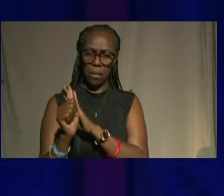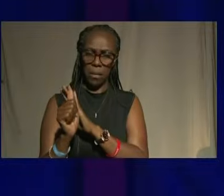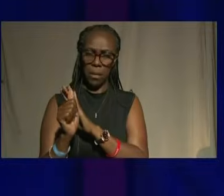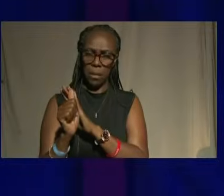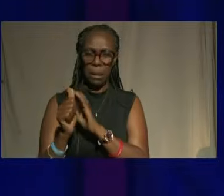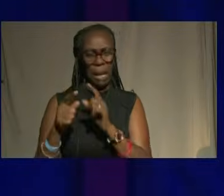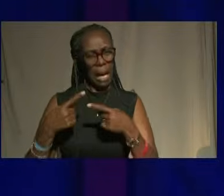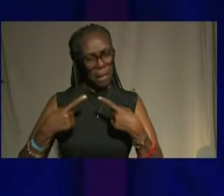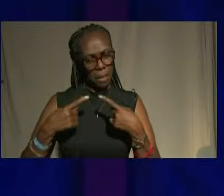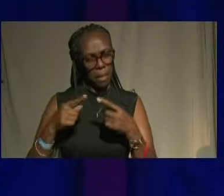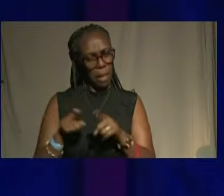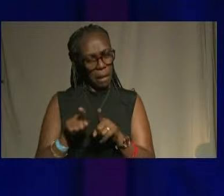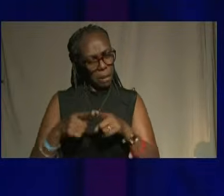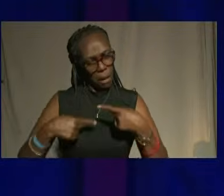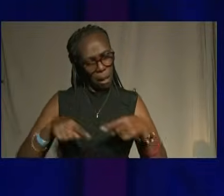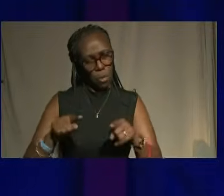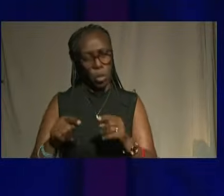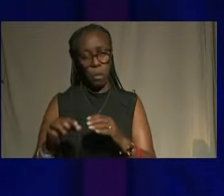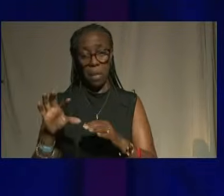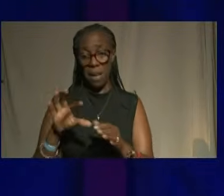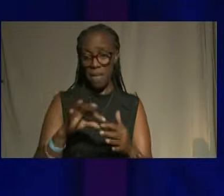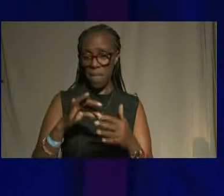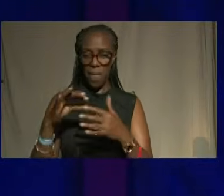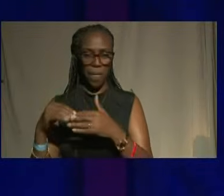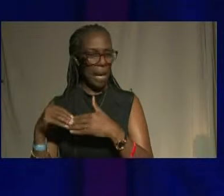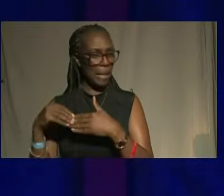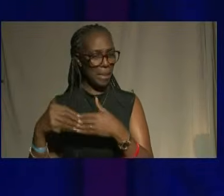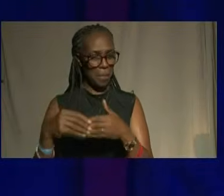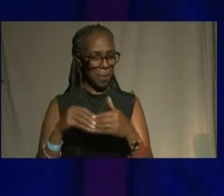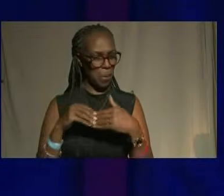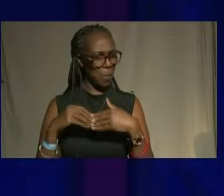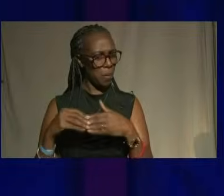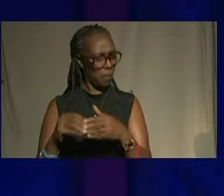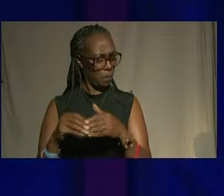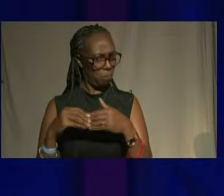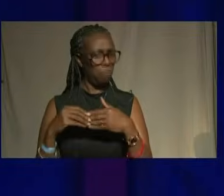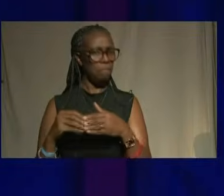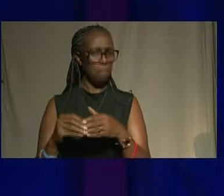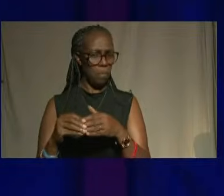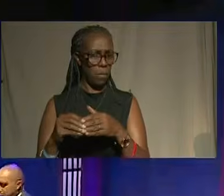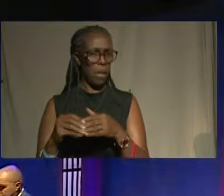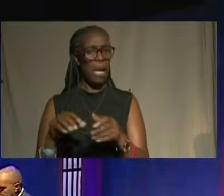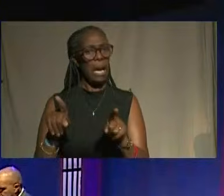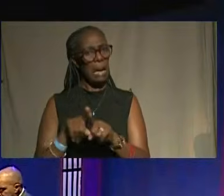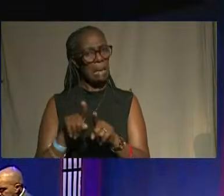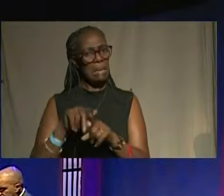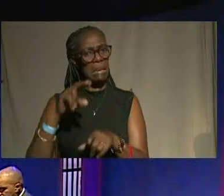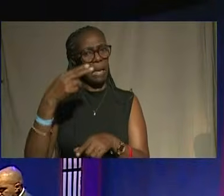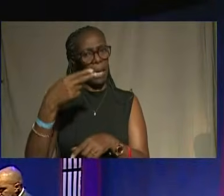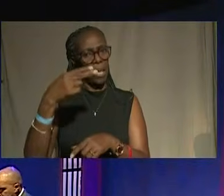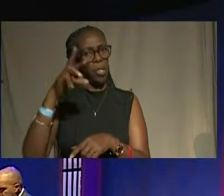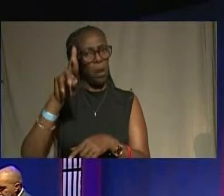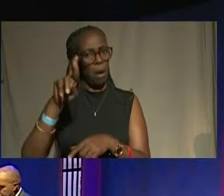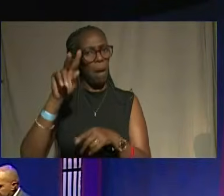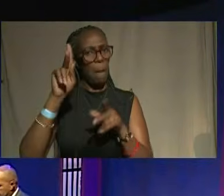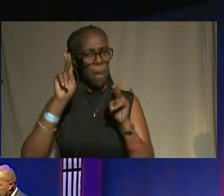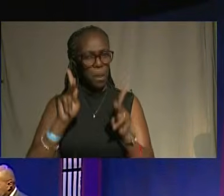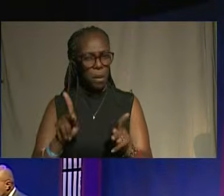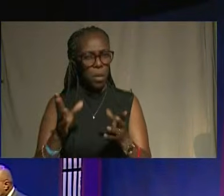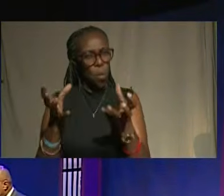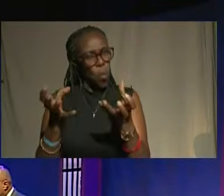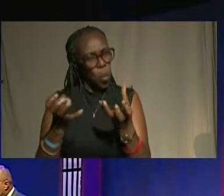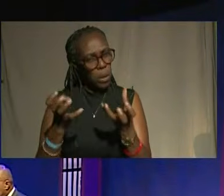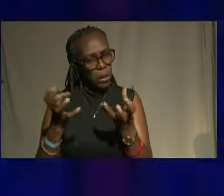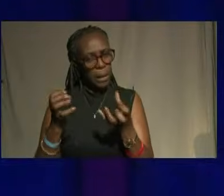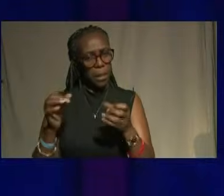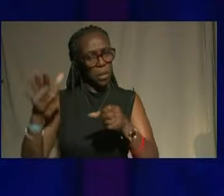then obviously, as a responsible HR person looking to fill the position, then you would do that. That